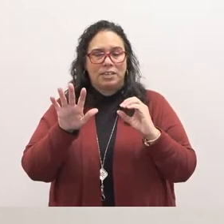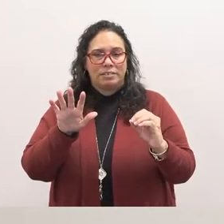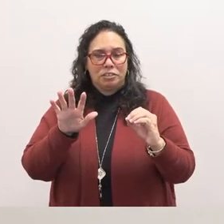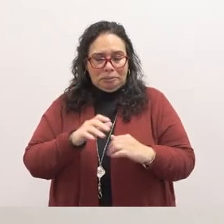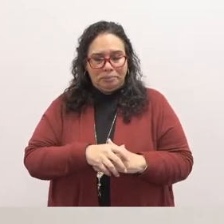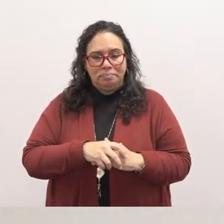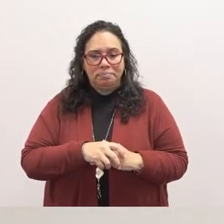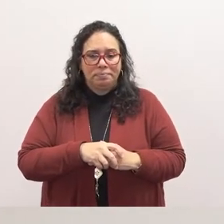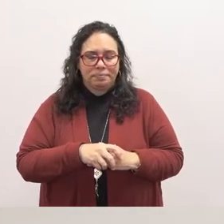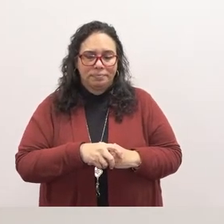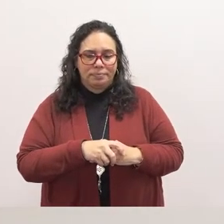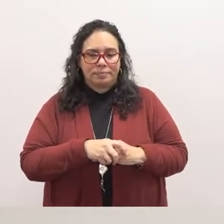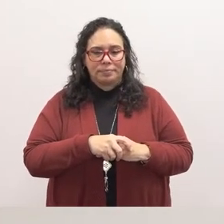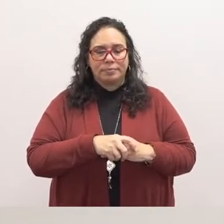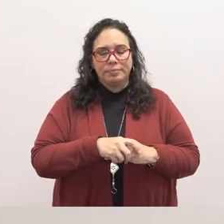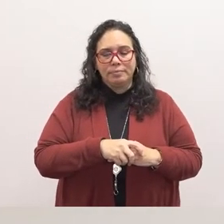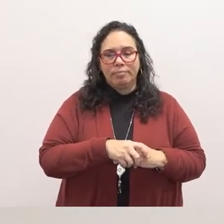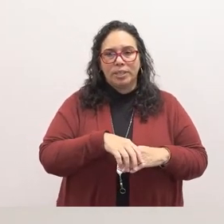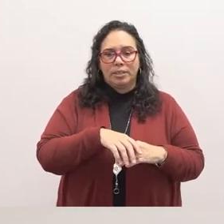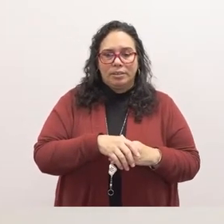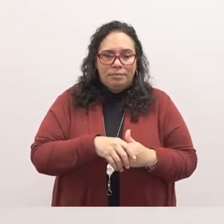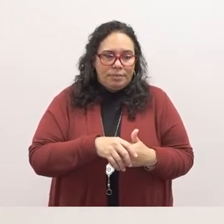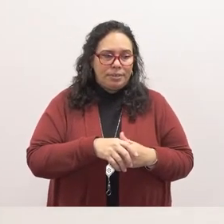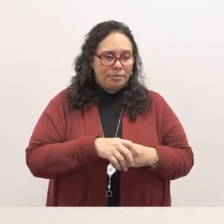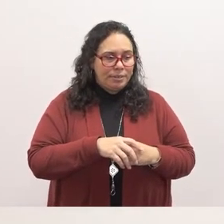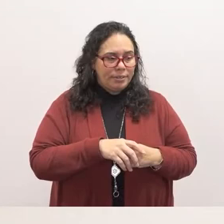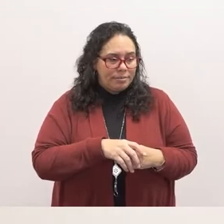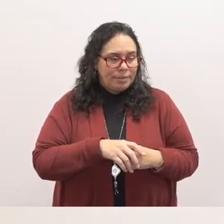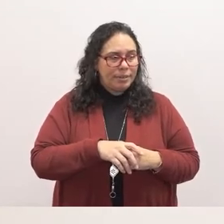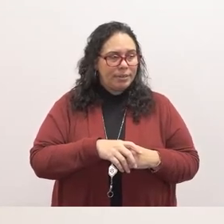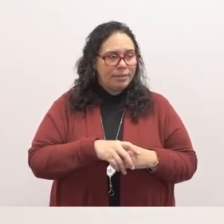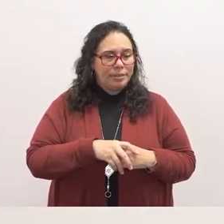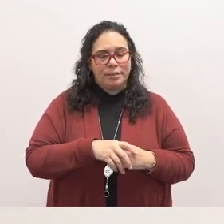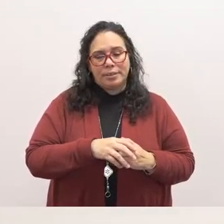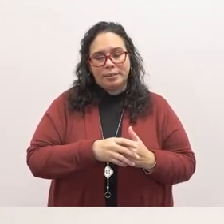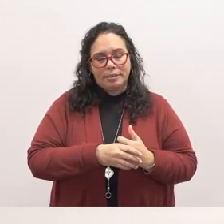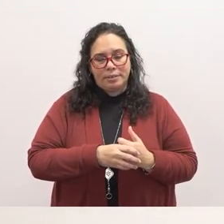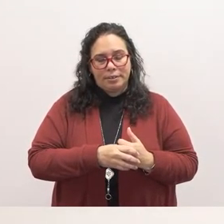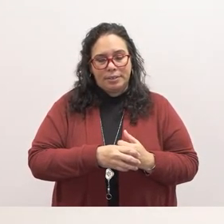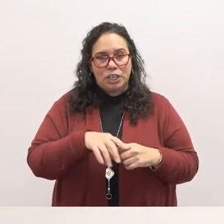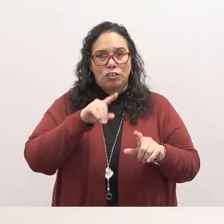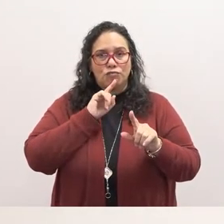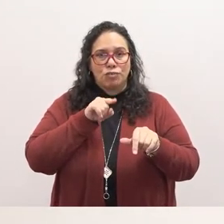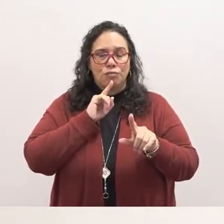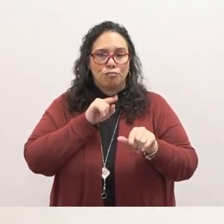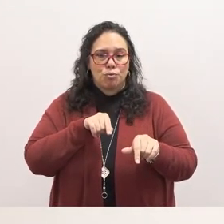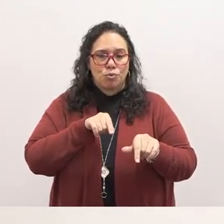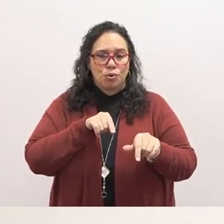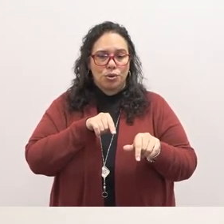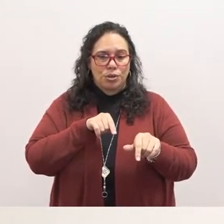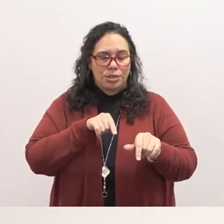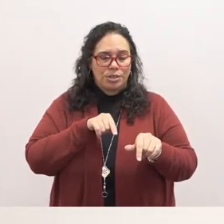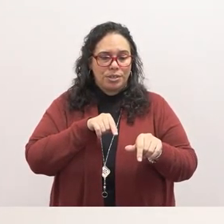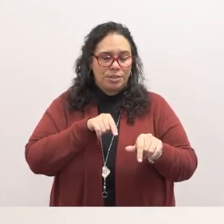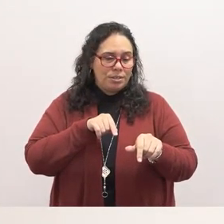5-0. Okay, report of board members, and you can include announcements.